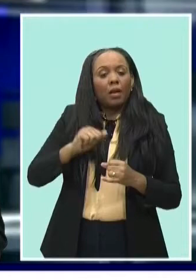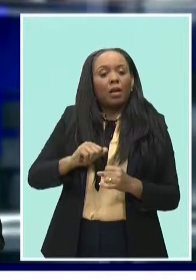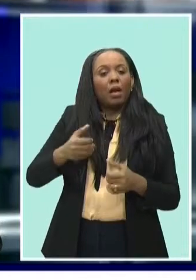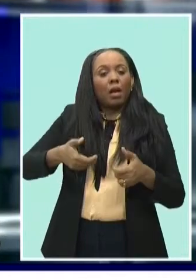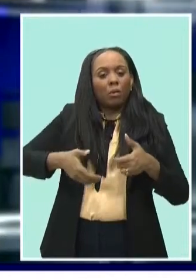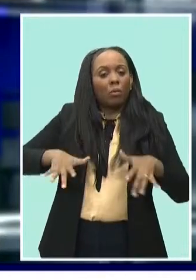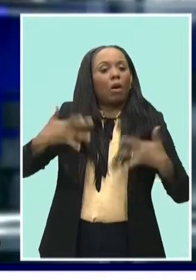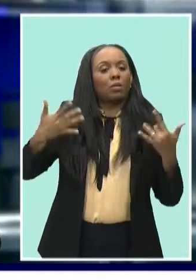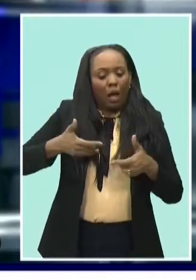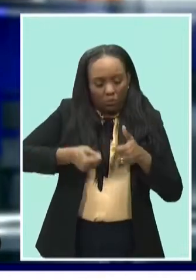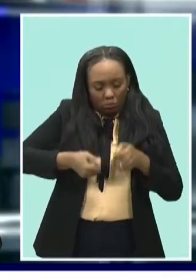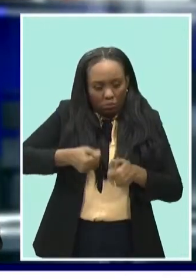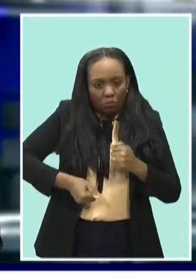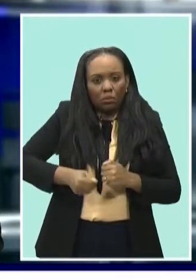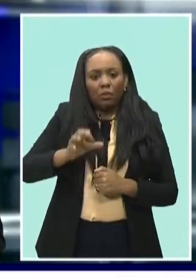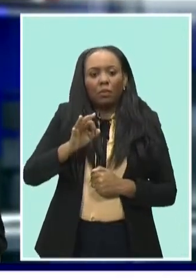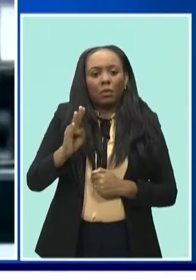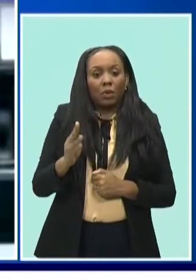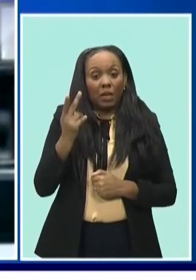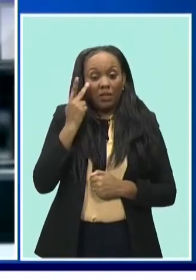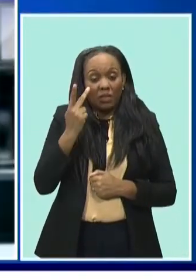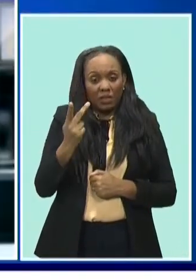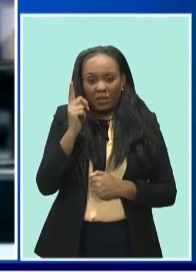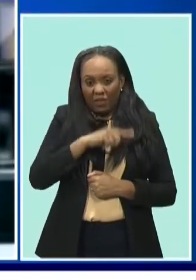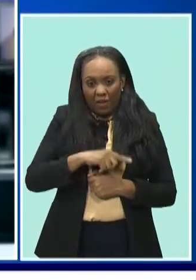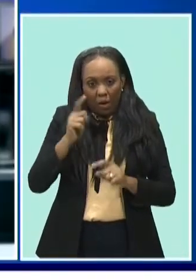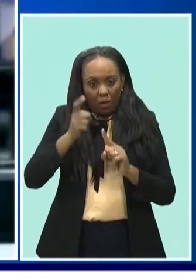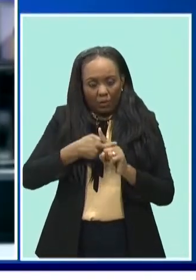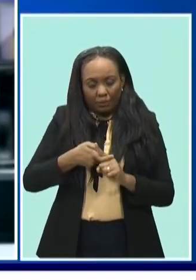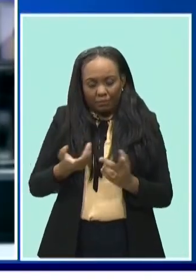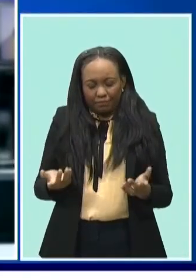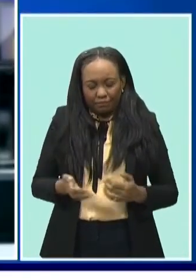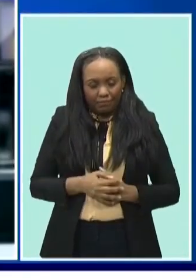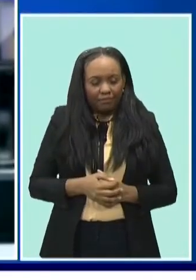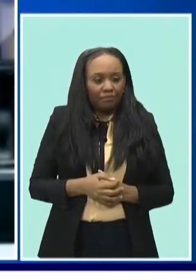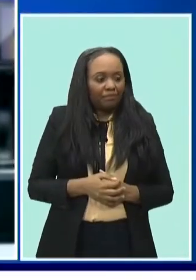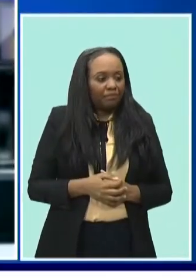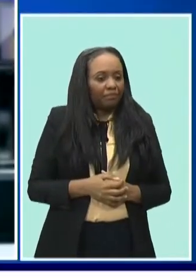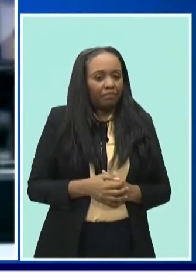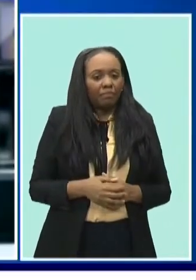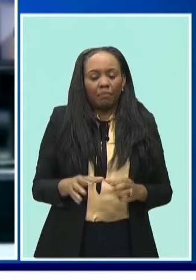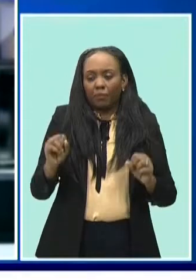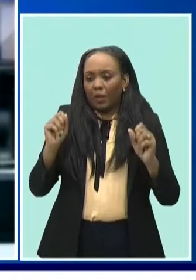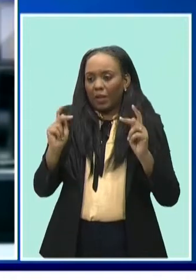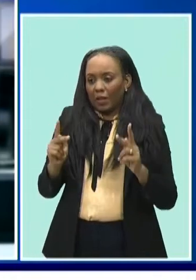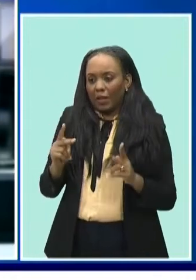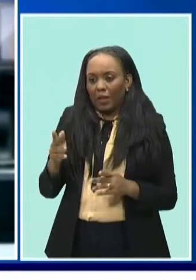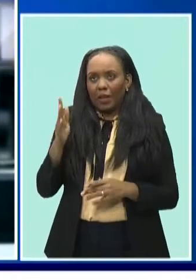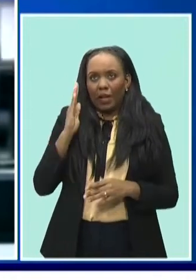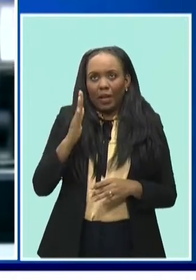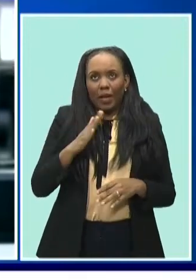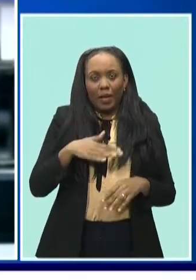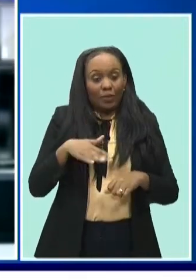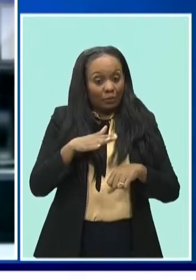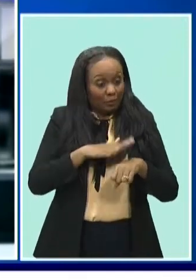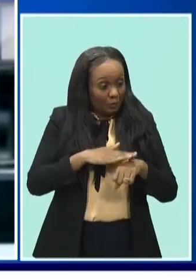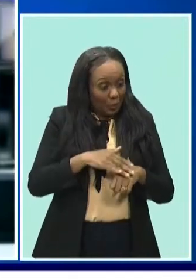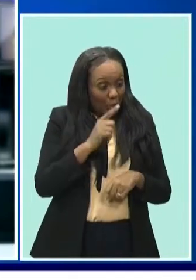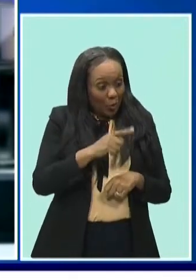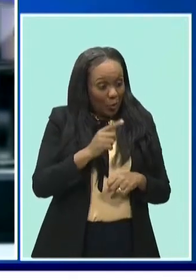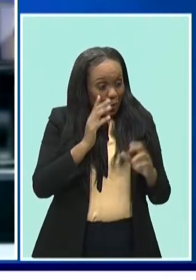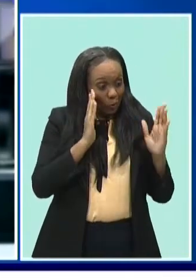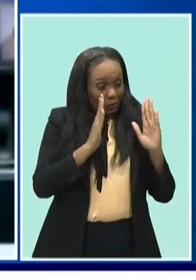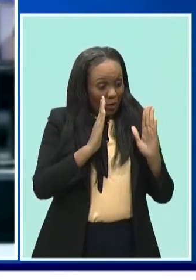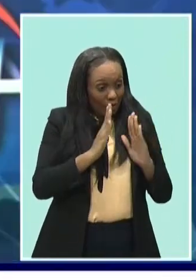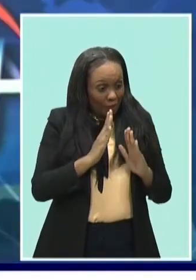if they should see any of the fake condoms. Shane, it's back to you. Okay, Ryan, you keep your eyes out for any of those fake condoms, okay? And you